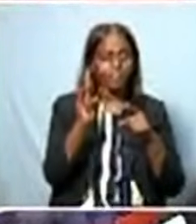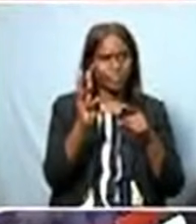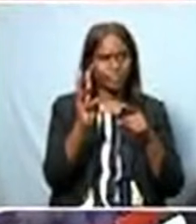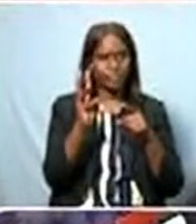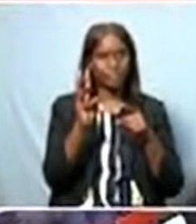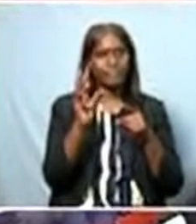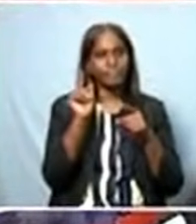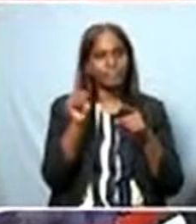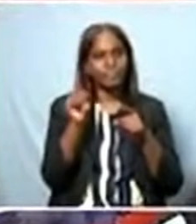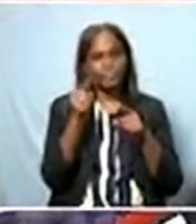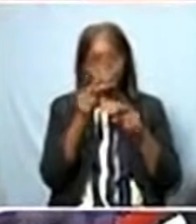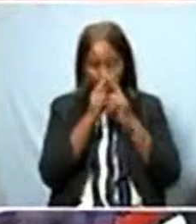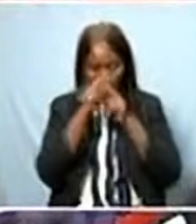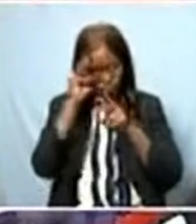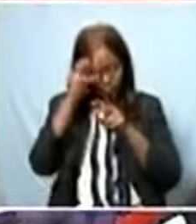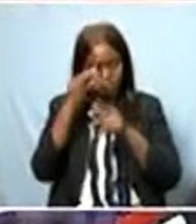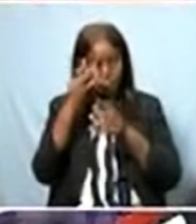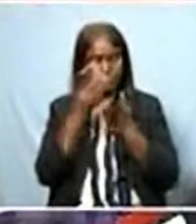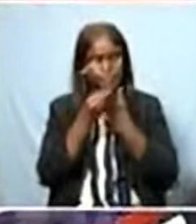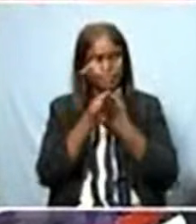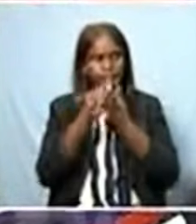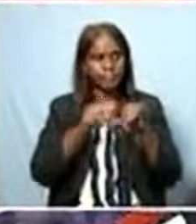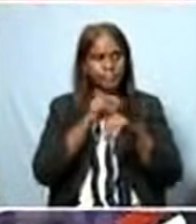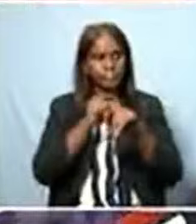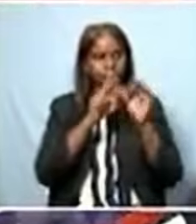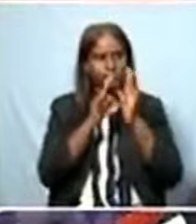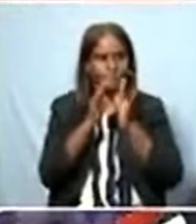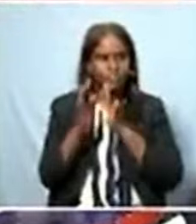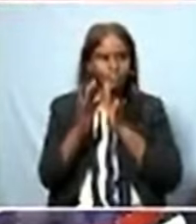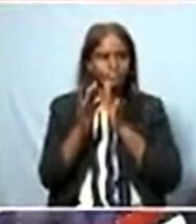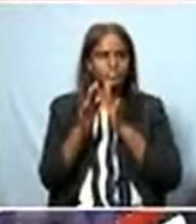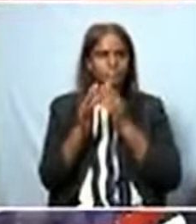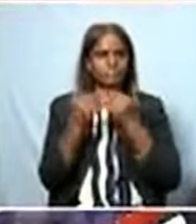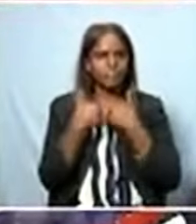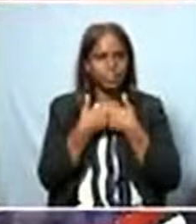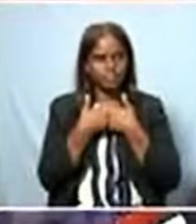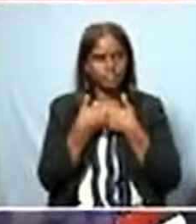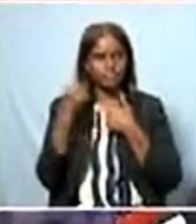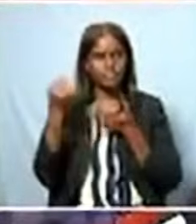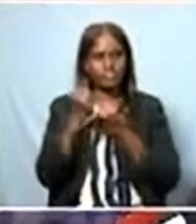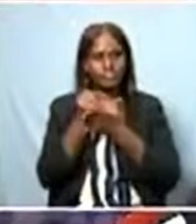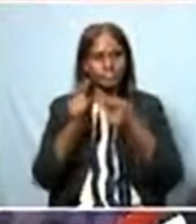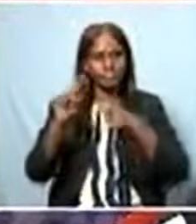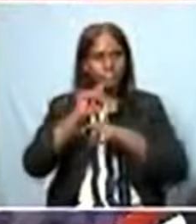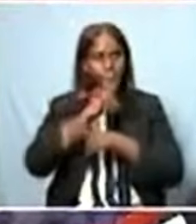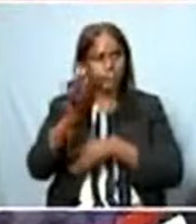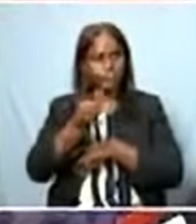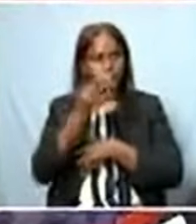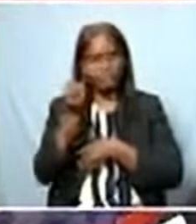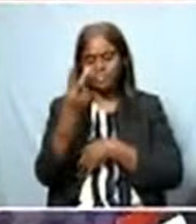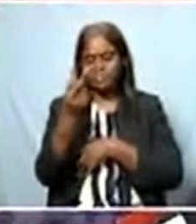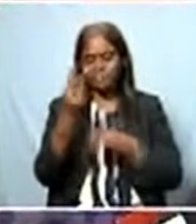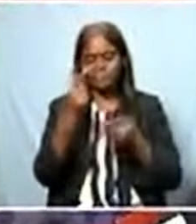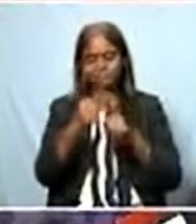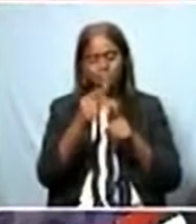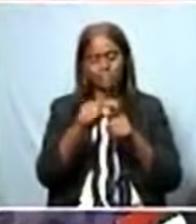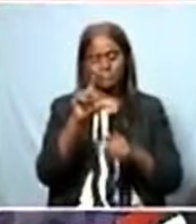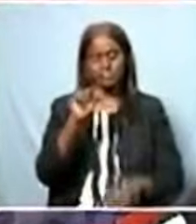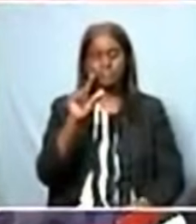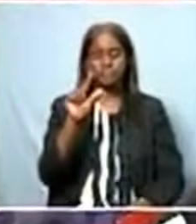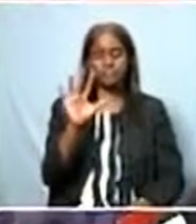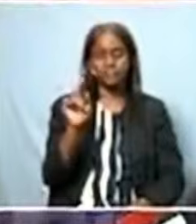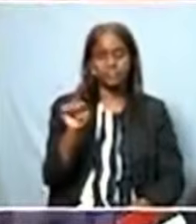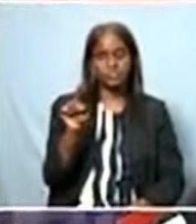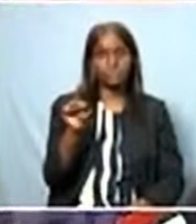2026. And the Honorable Minister of Finance and National Planning appointed today, Friday 12th December